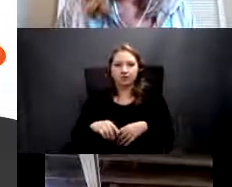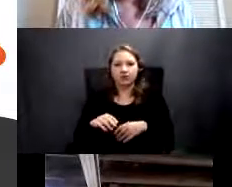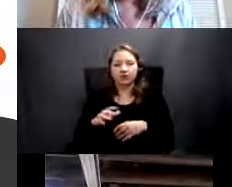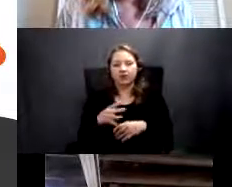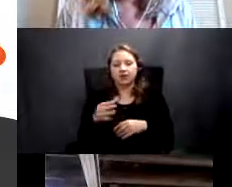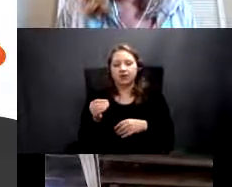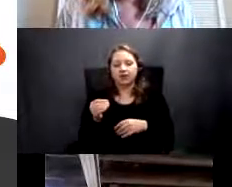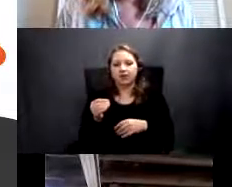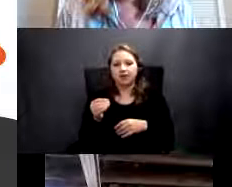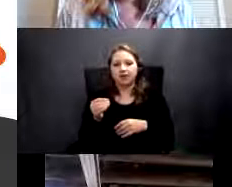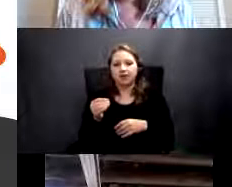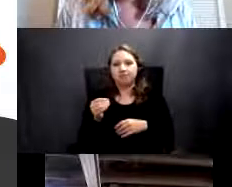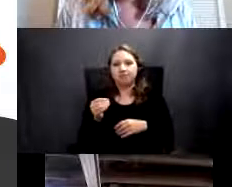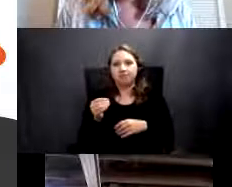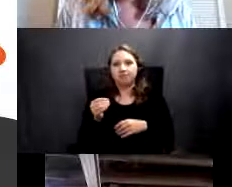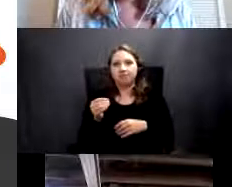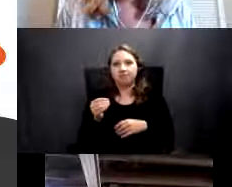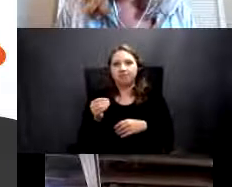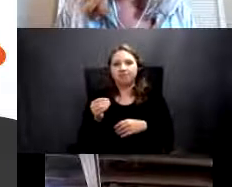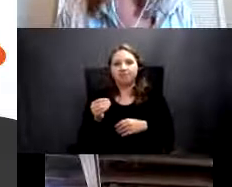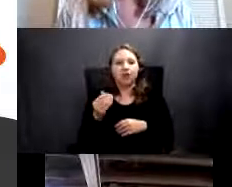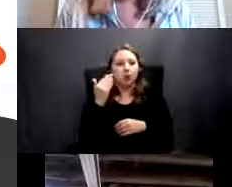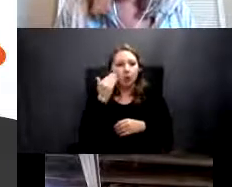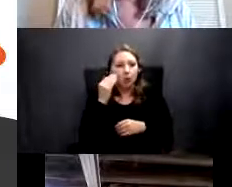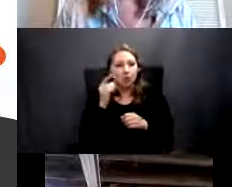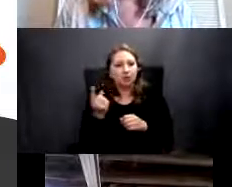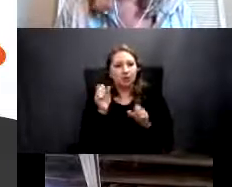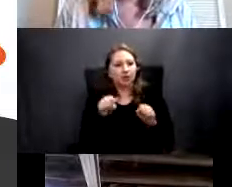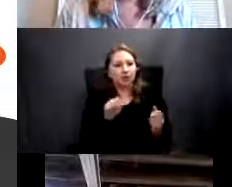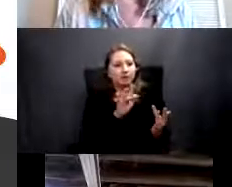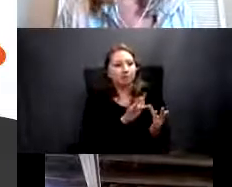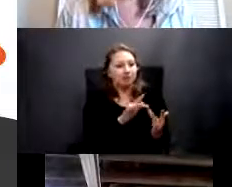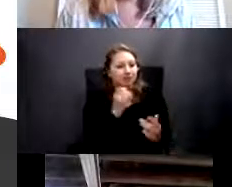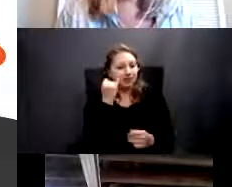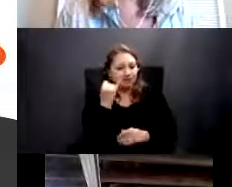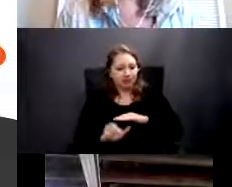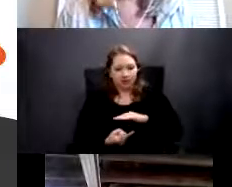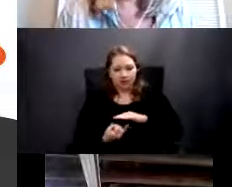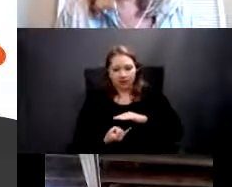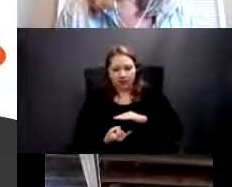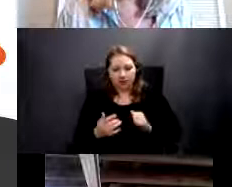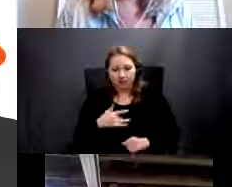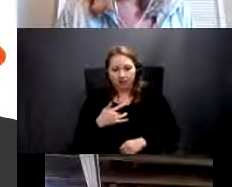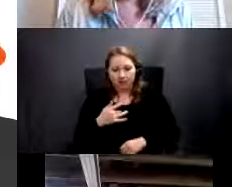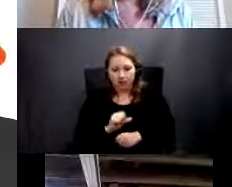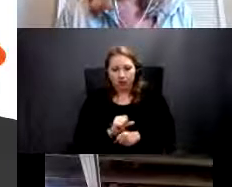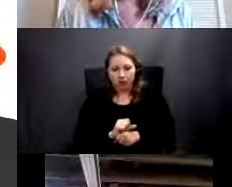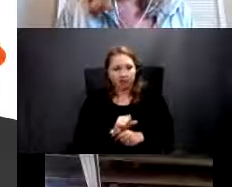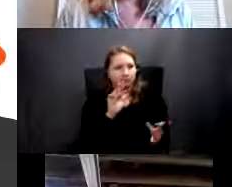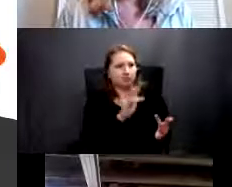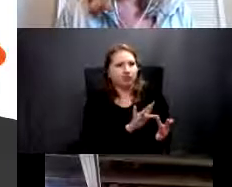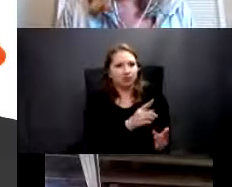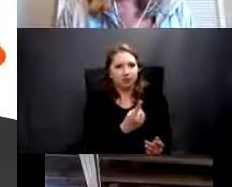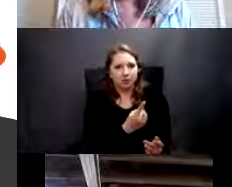having someone to reach out to when you feel like you're alone in your work. When I first started, I didn't know